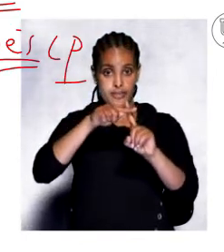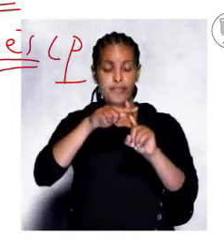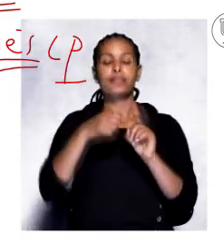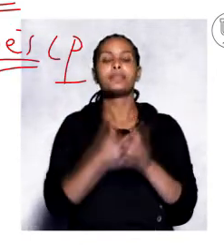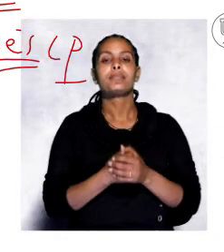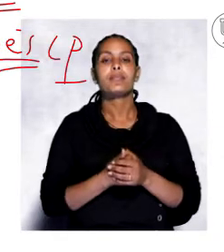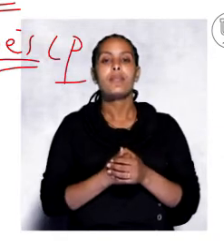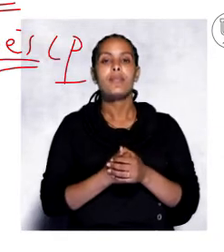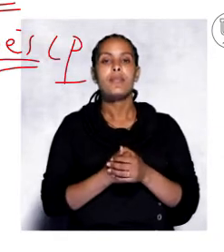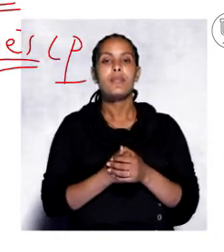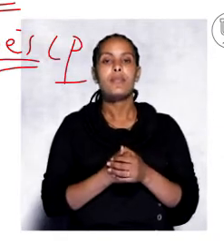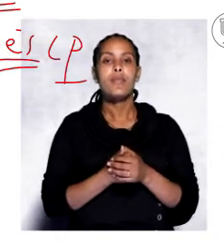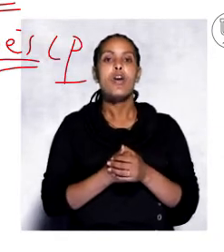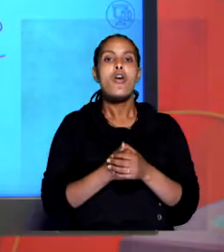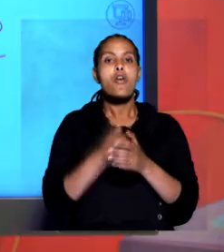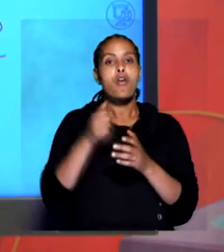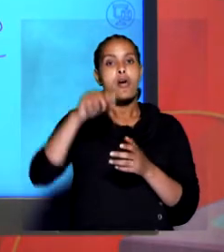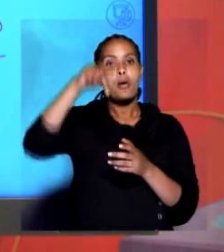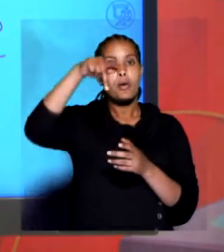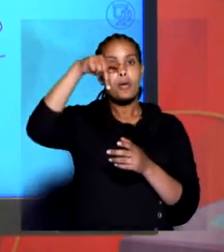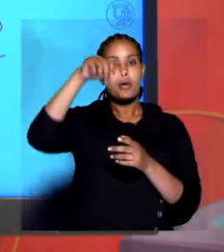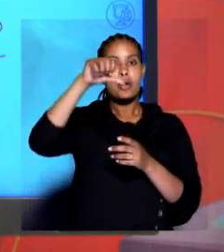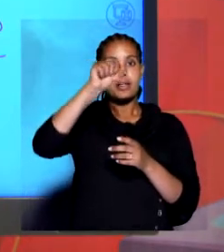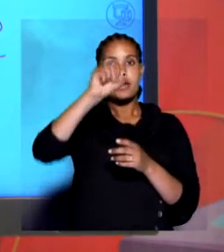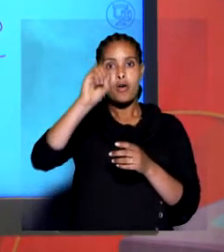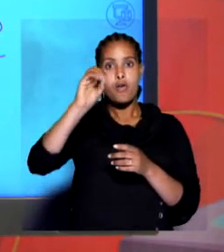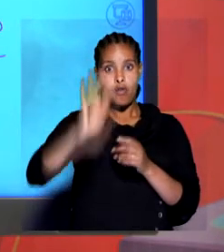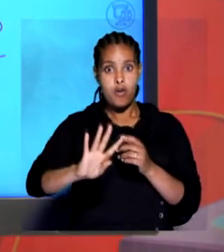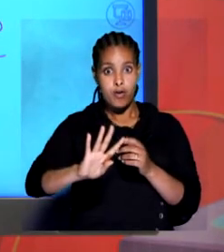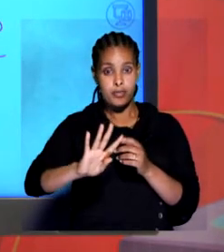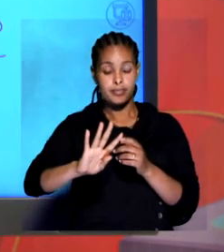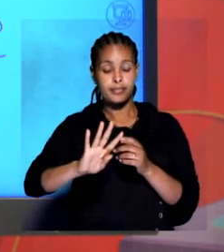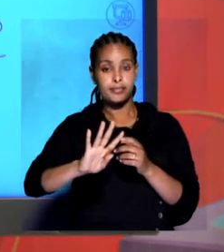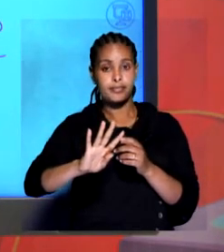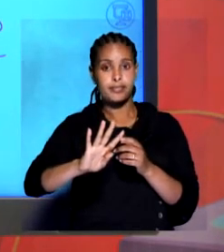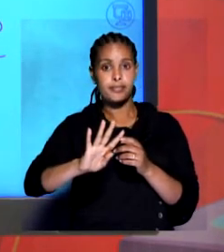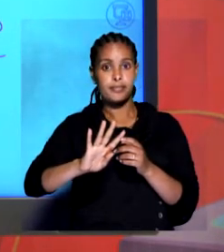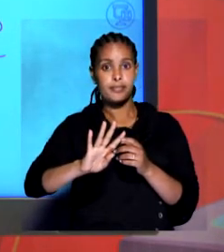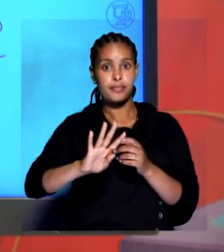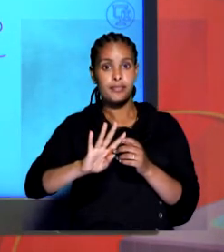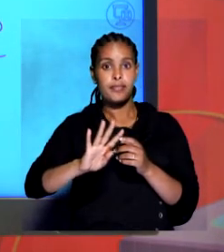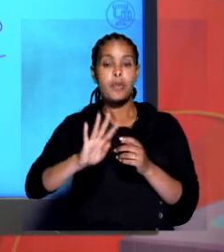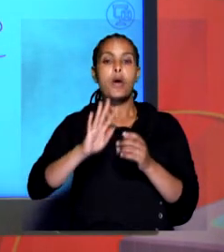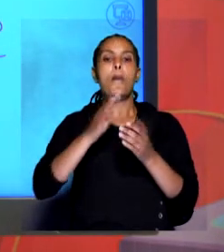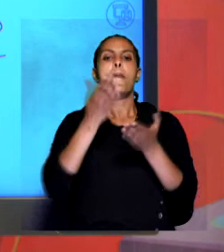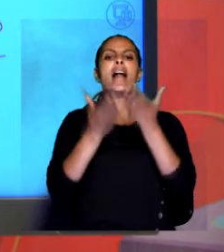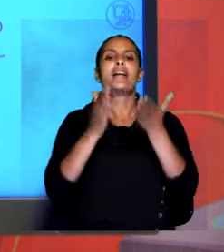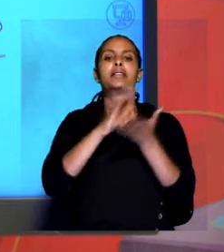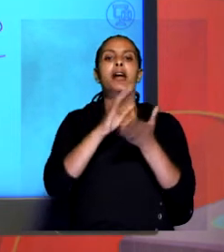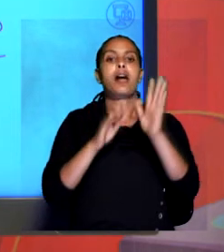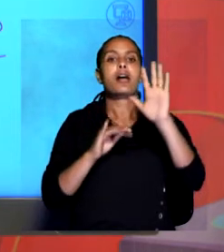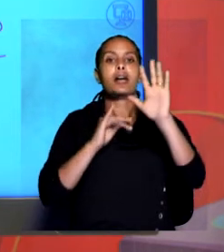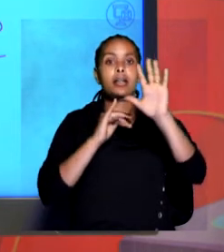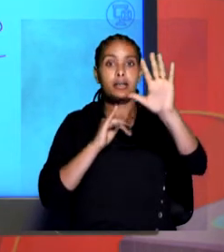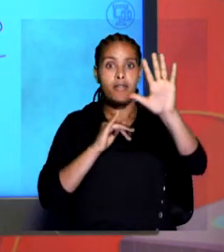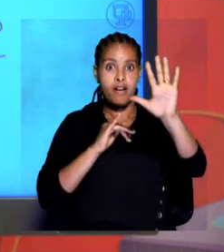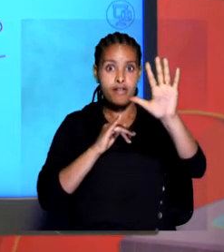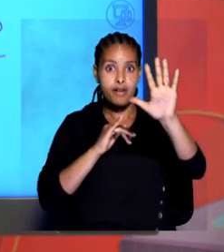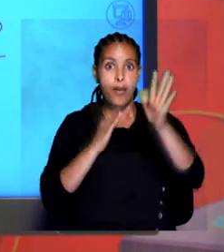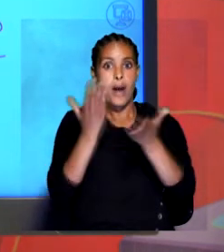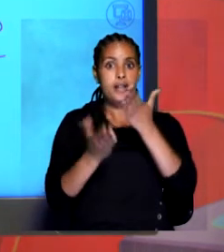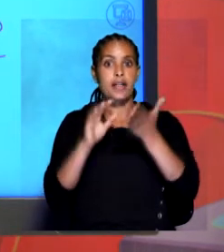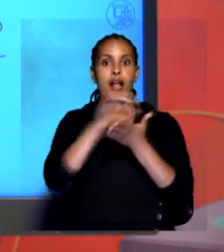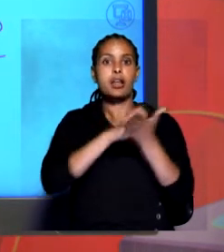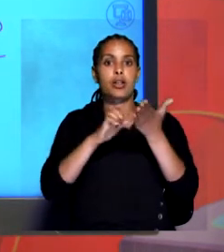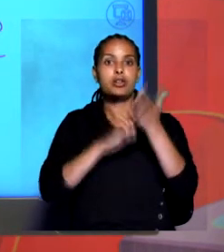plus. Phosphorus. Central atom. Its valence electron is 5. Valence